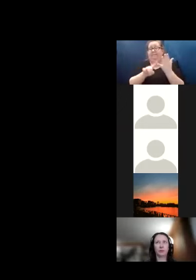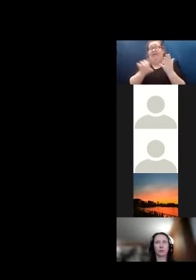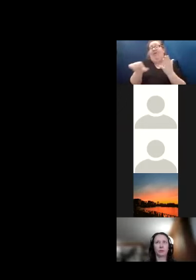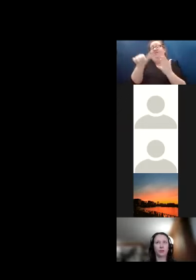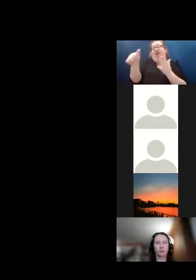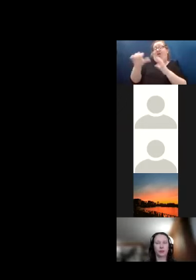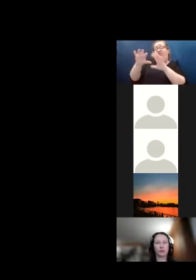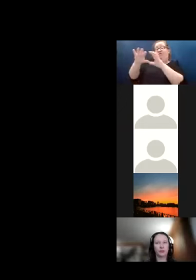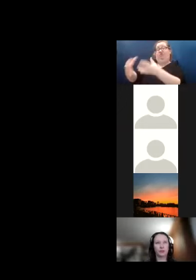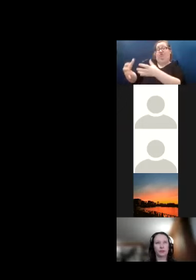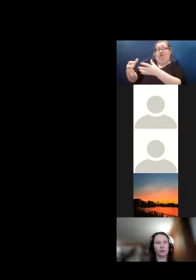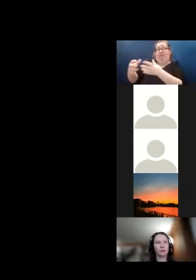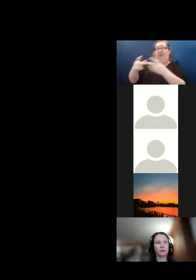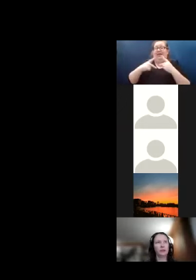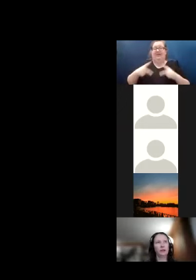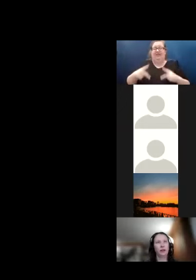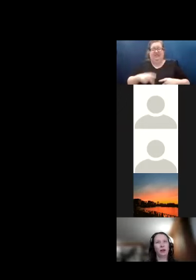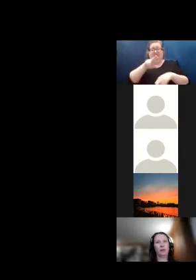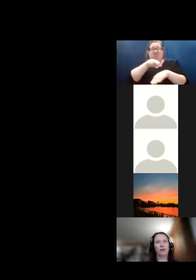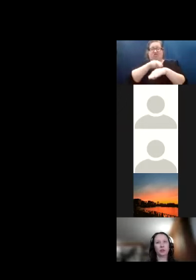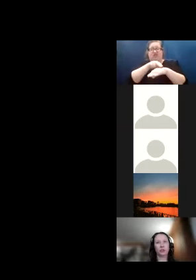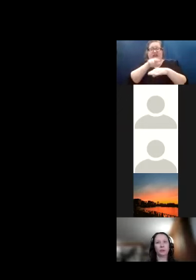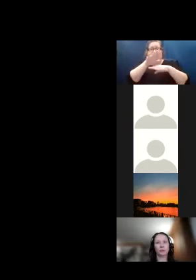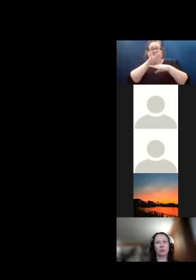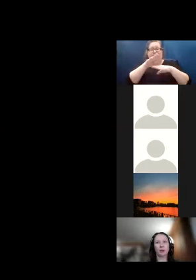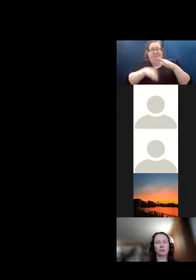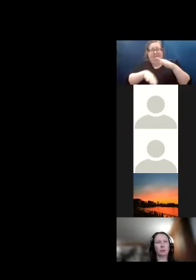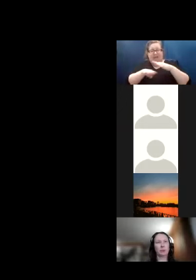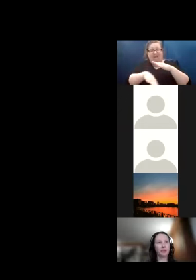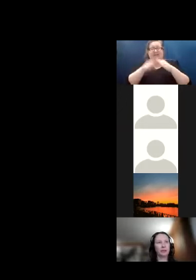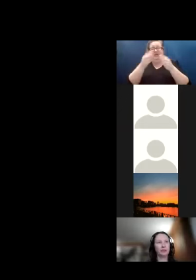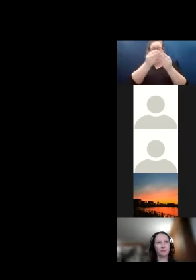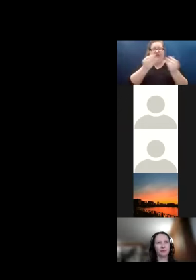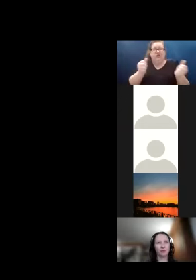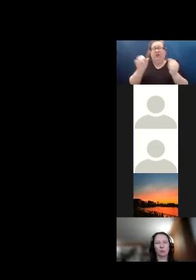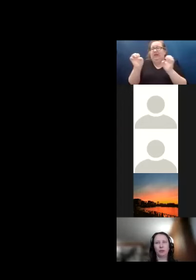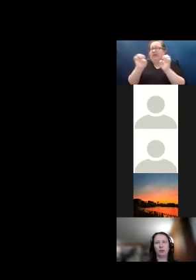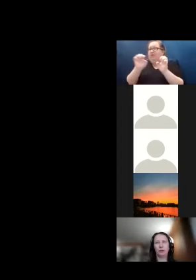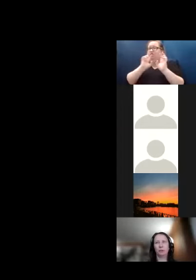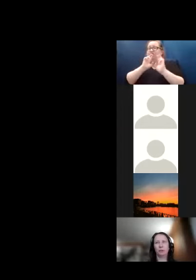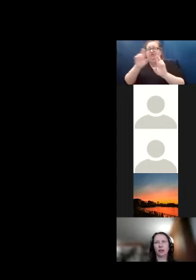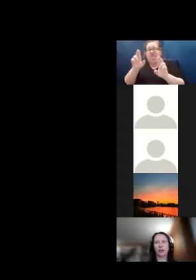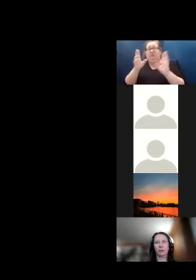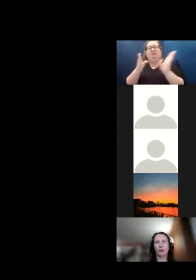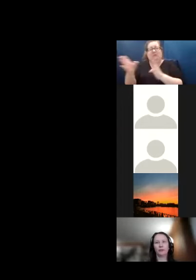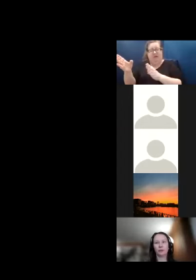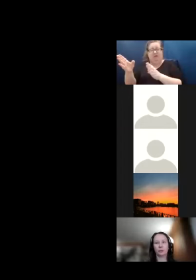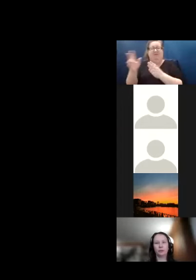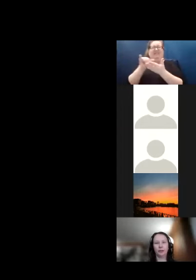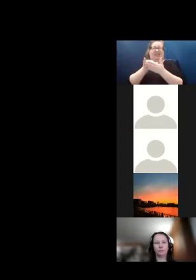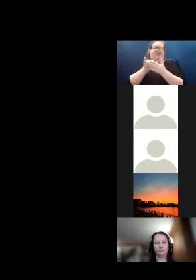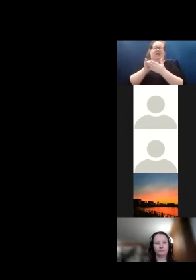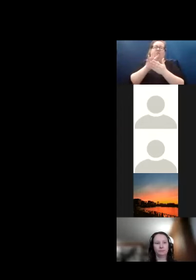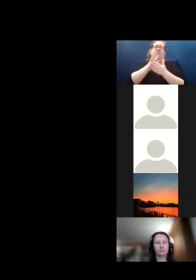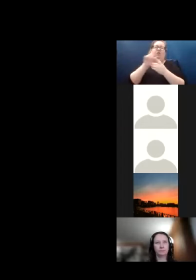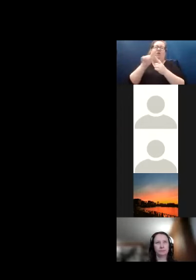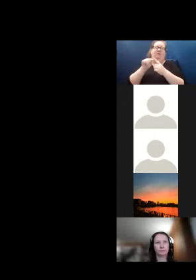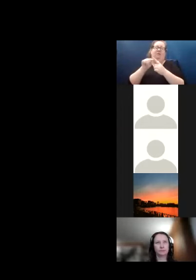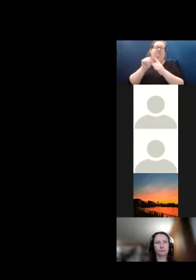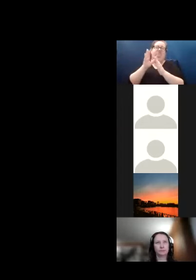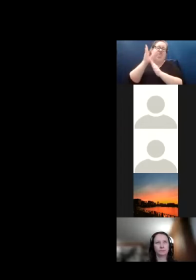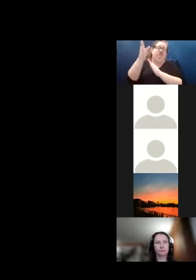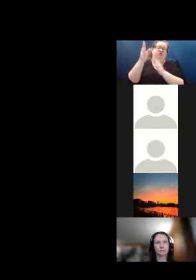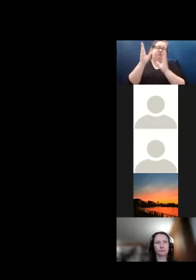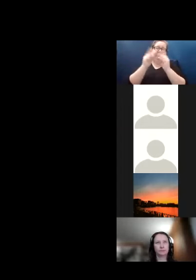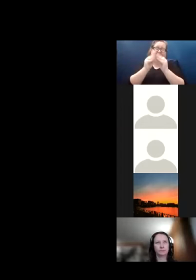the physical and nature-based solutions. And emergency response and preparedness is something that we'll be talking about at a future meeting.